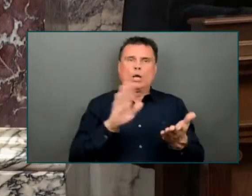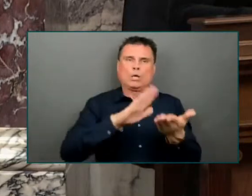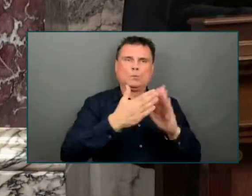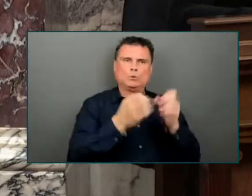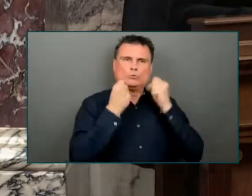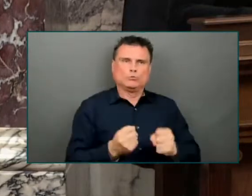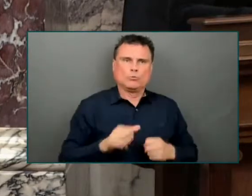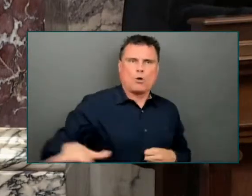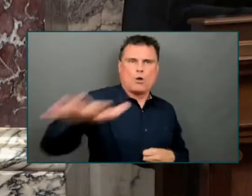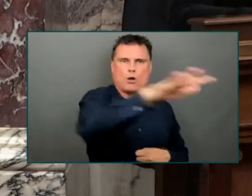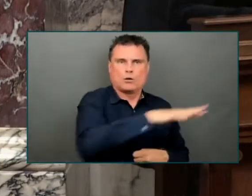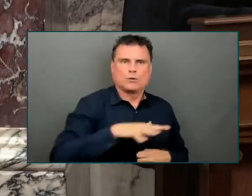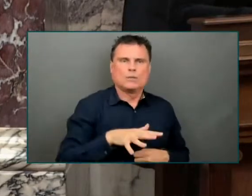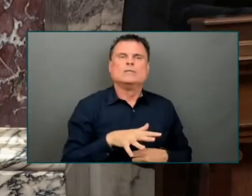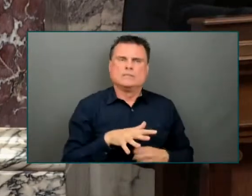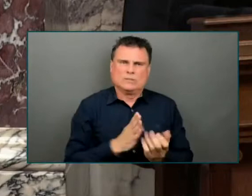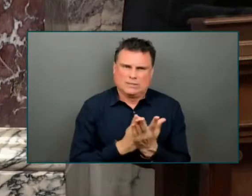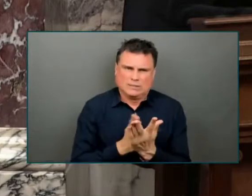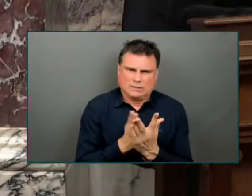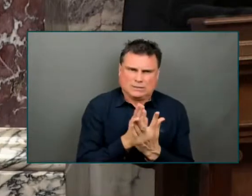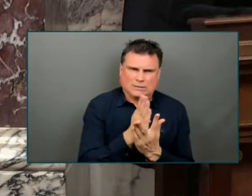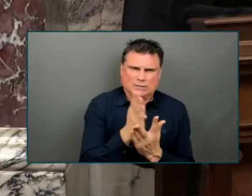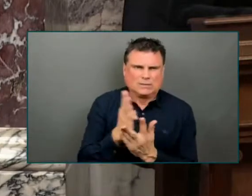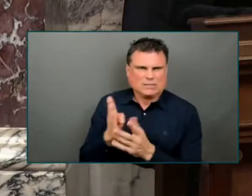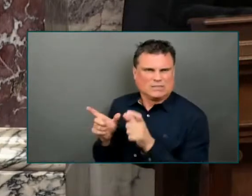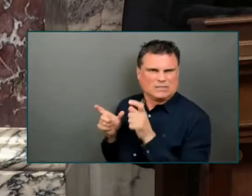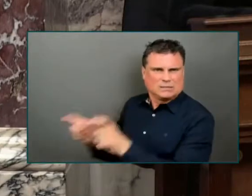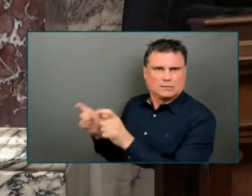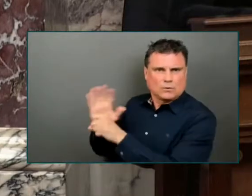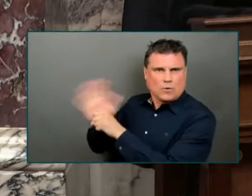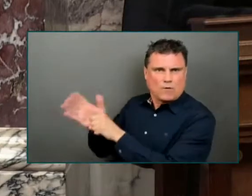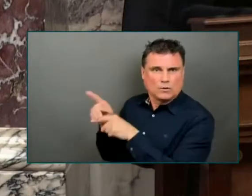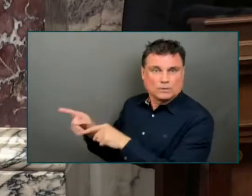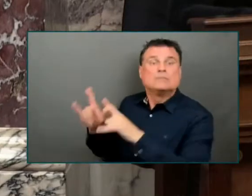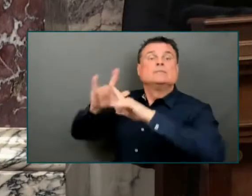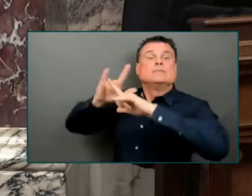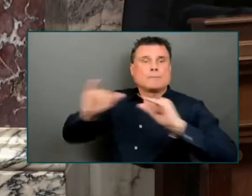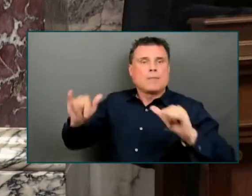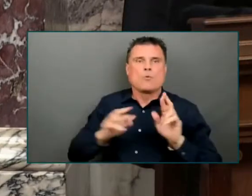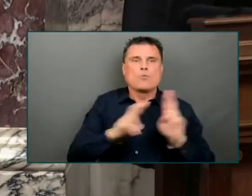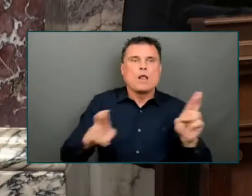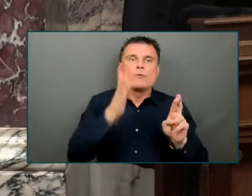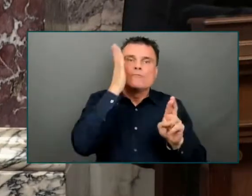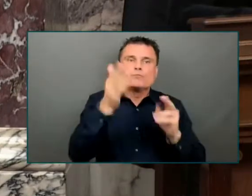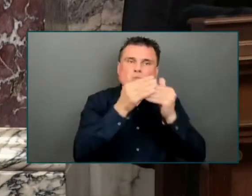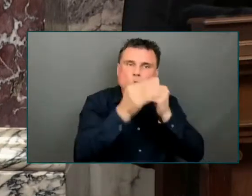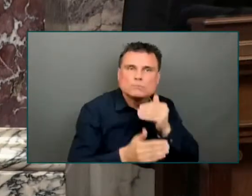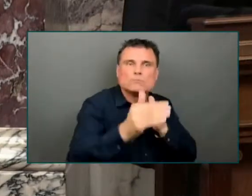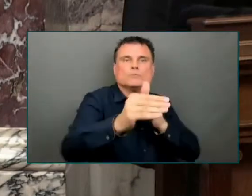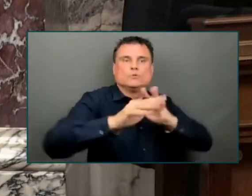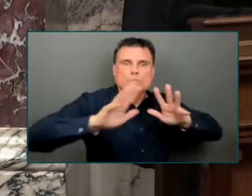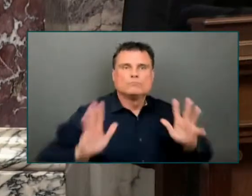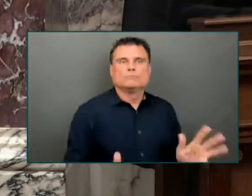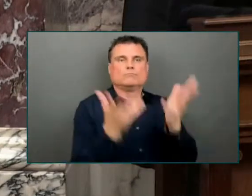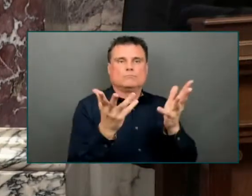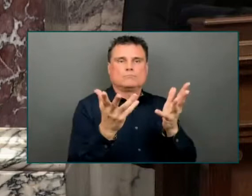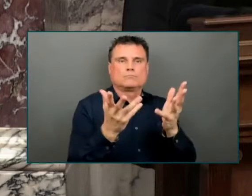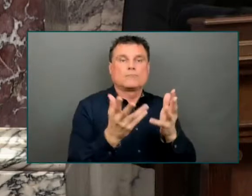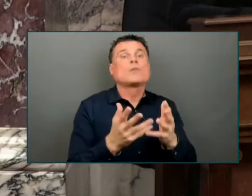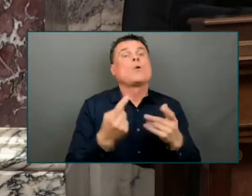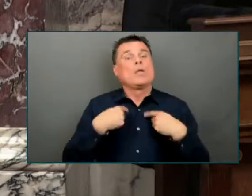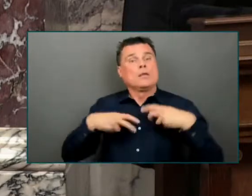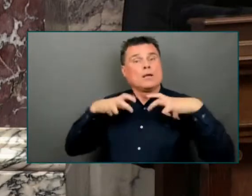record investments to build hospitals and schools, transit and roads that our growing province needs. But what does this mean for